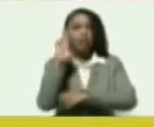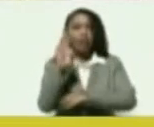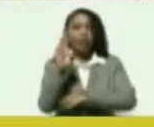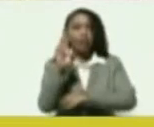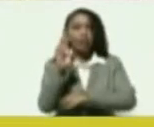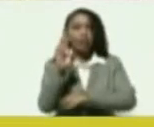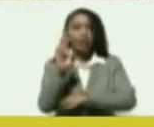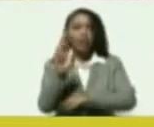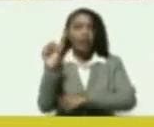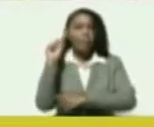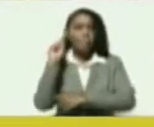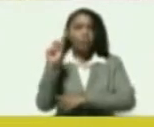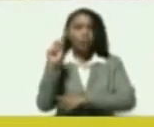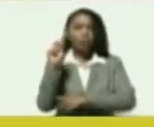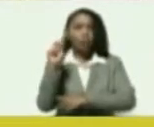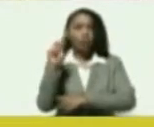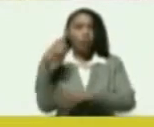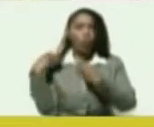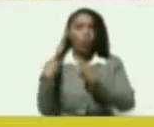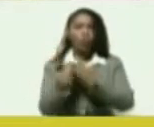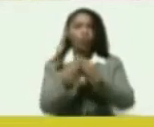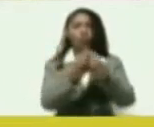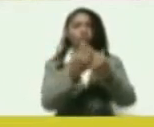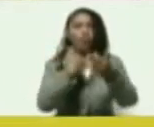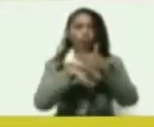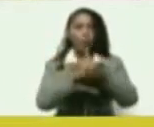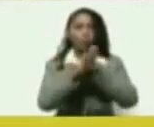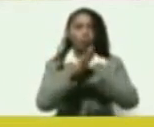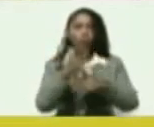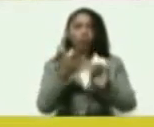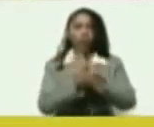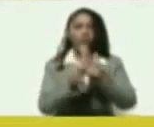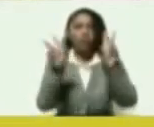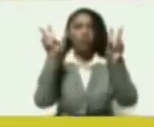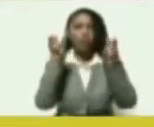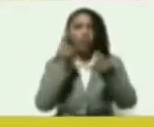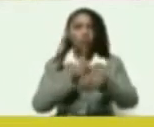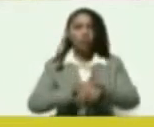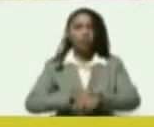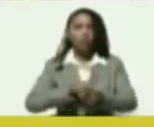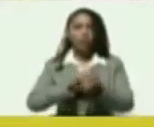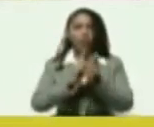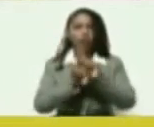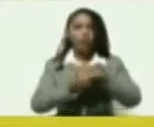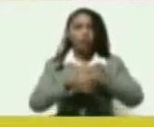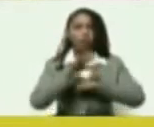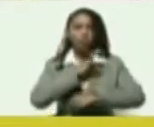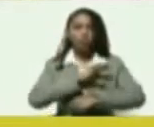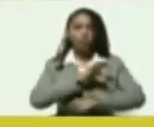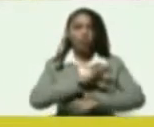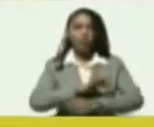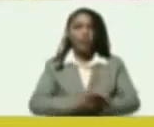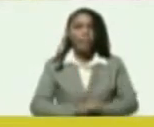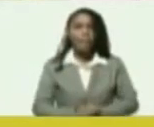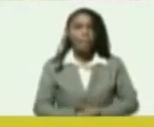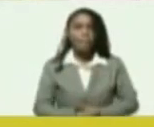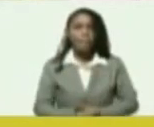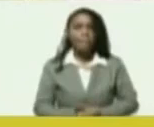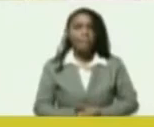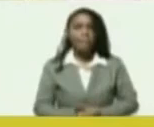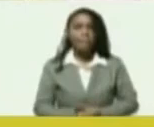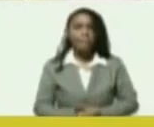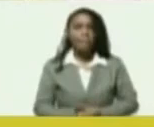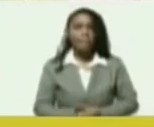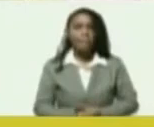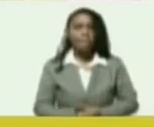3 R's, .nets. Let's go together to a new stage of transition